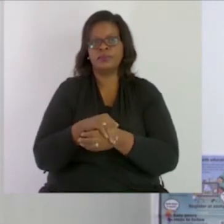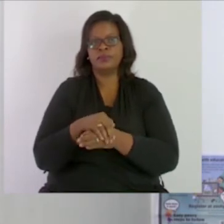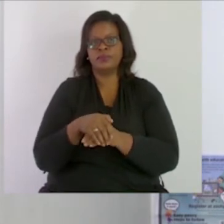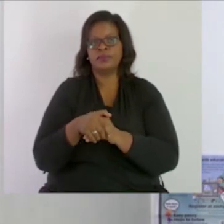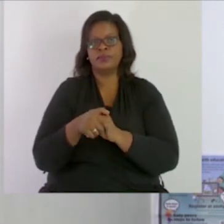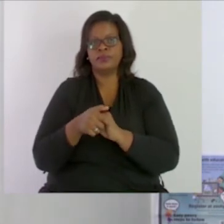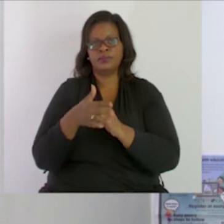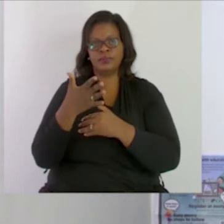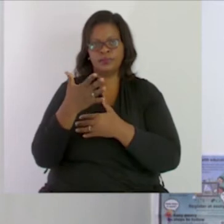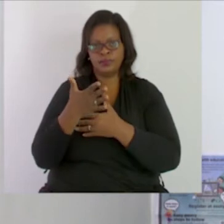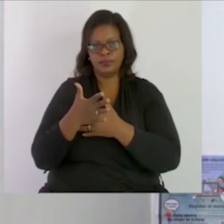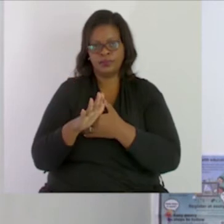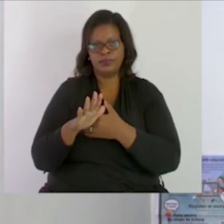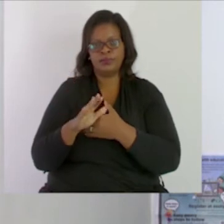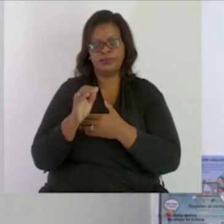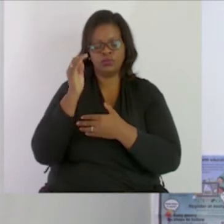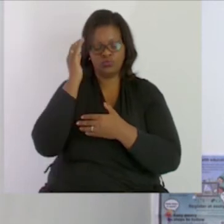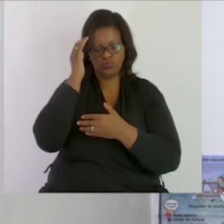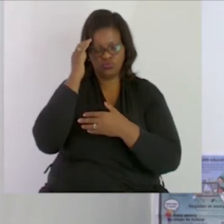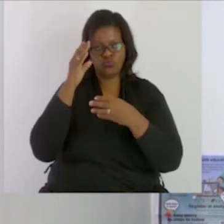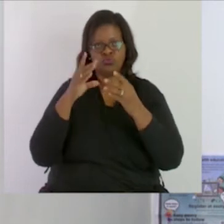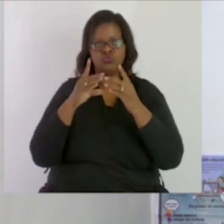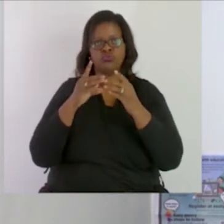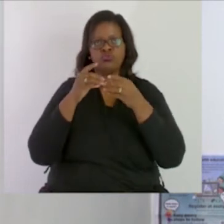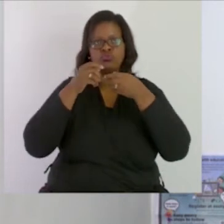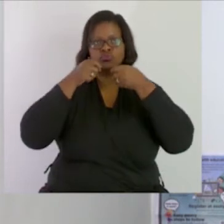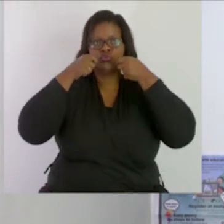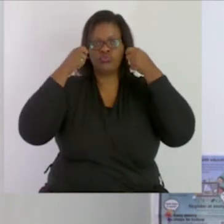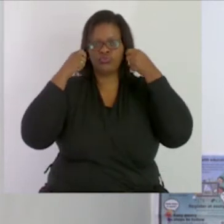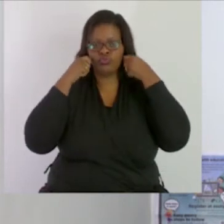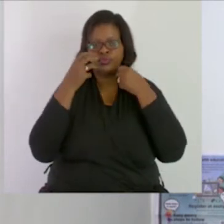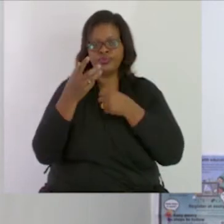after done, you are supposed to make sure that you are putting on your mask.